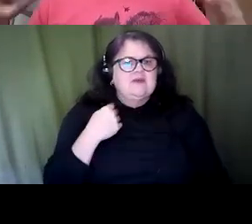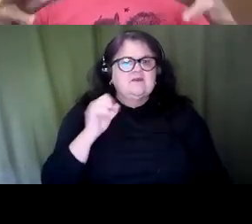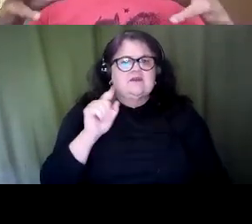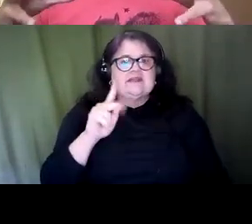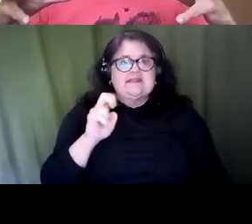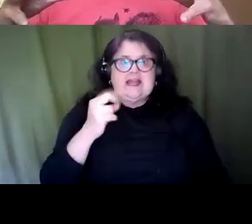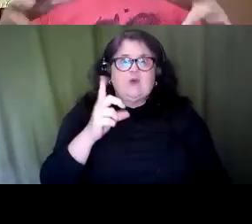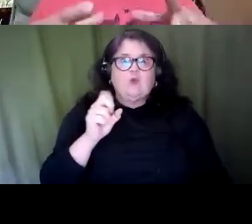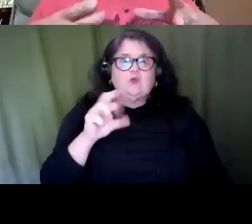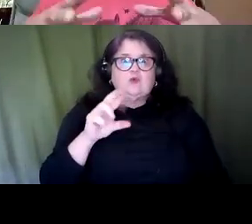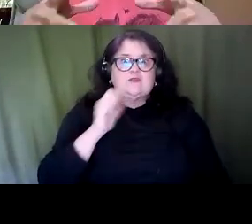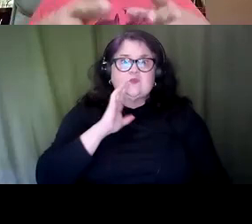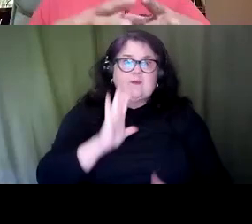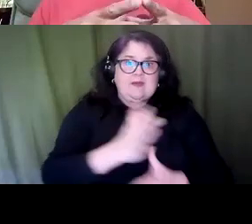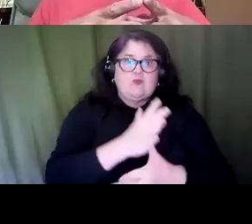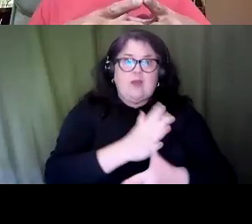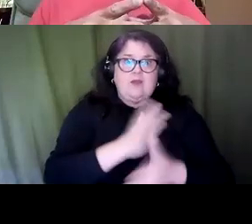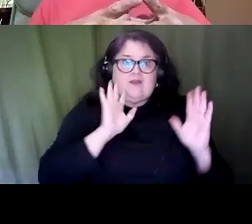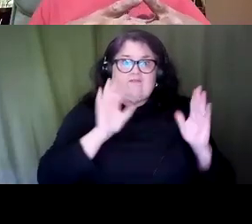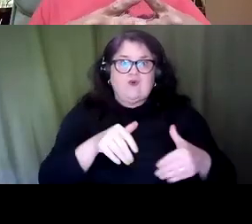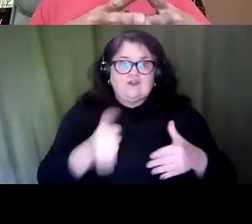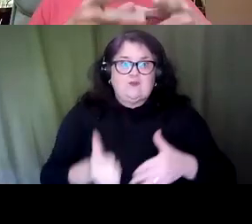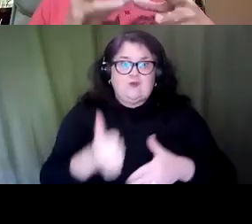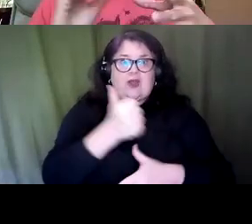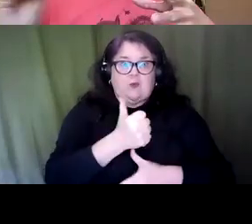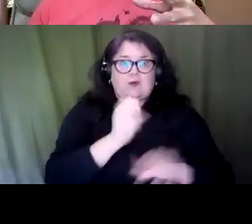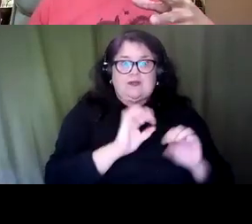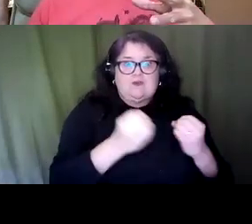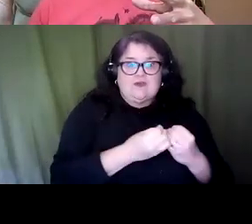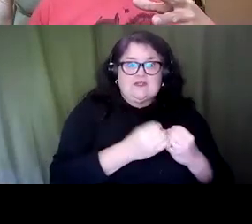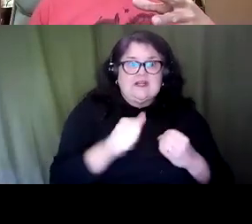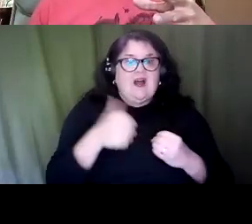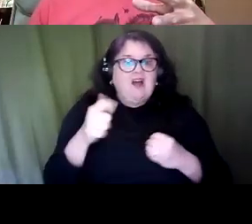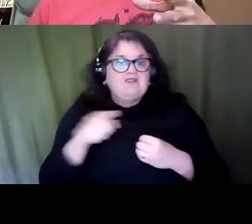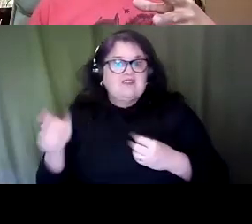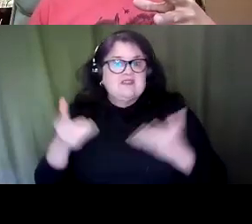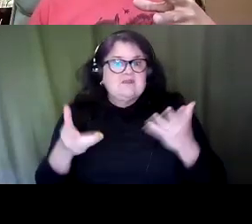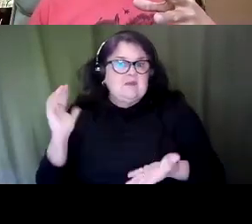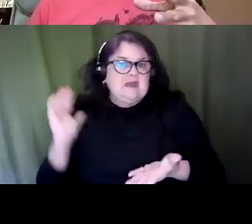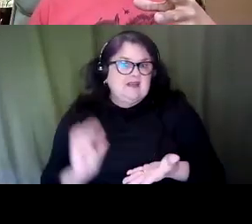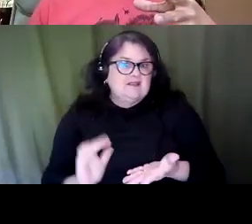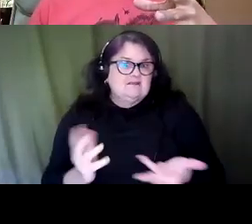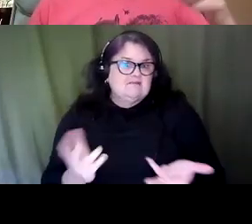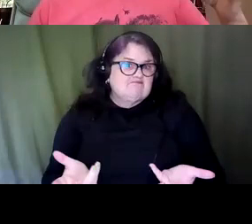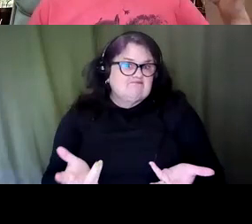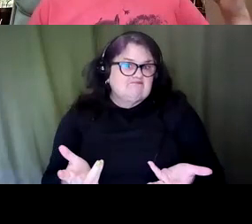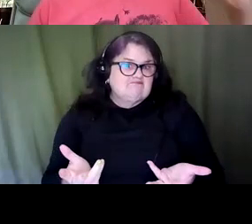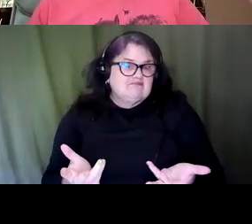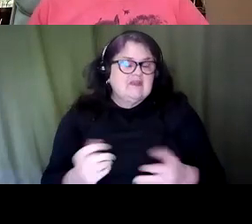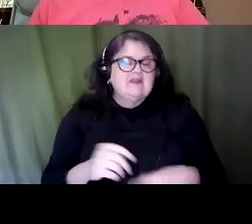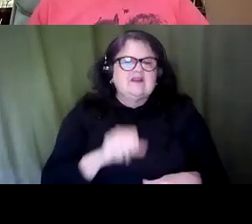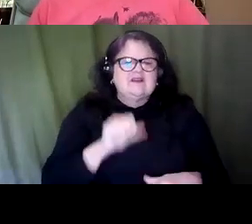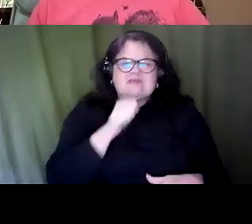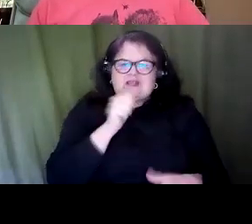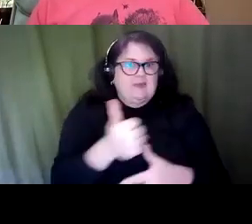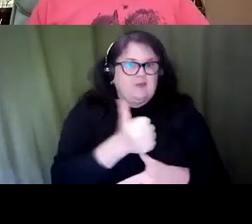be the primary focus or priority of an organization, while others might be less so. But the idea is like when